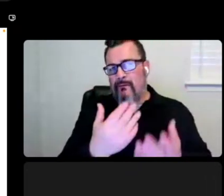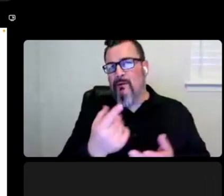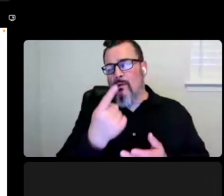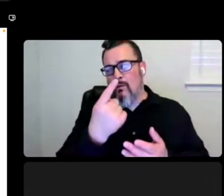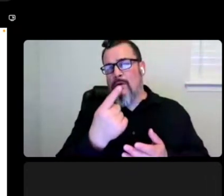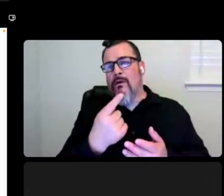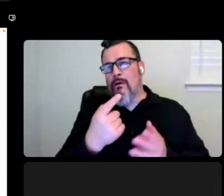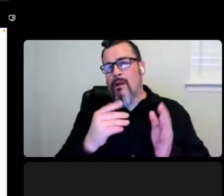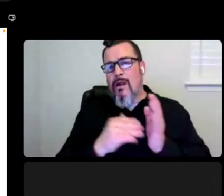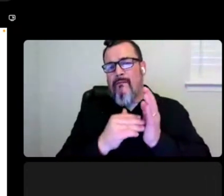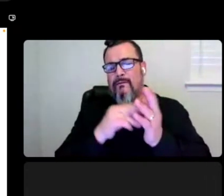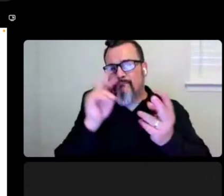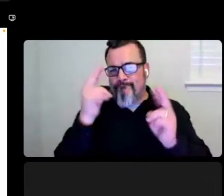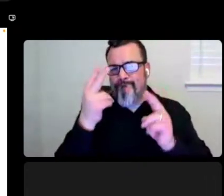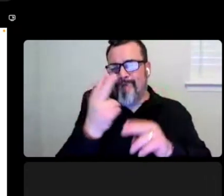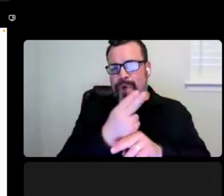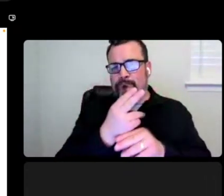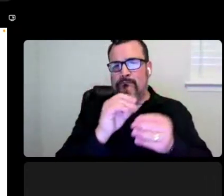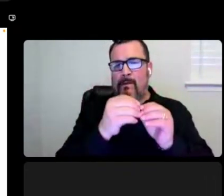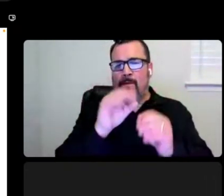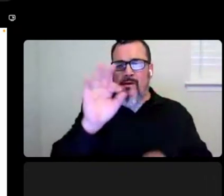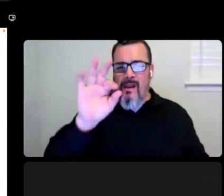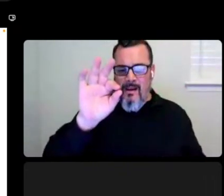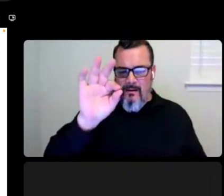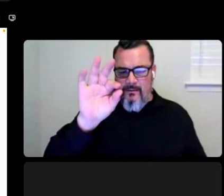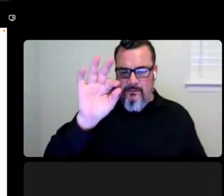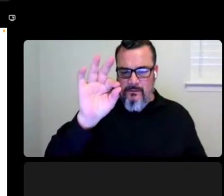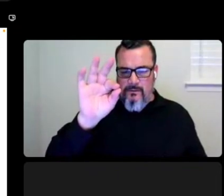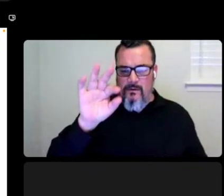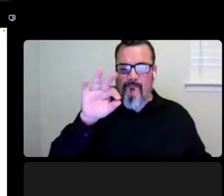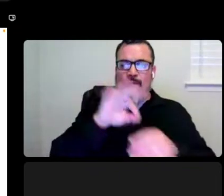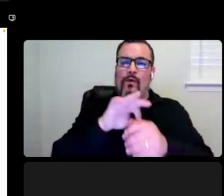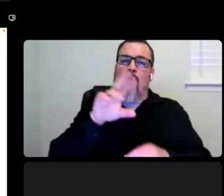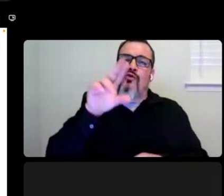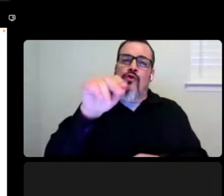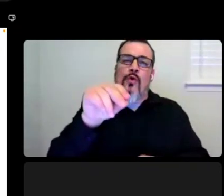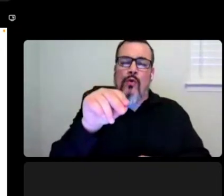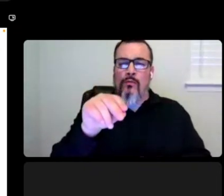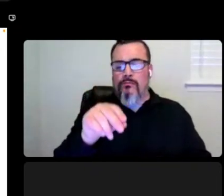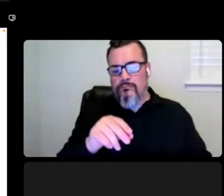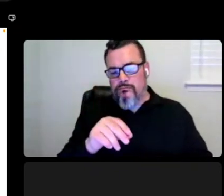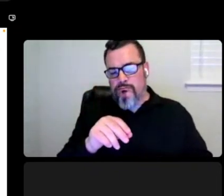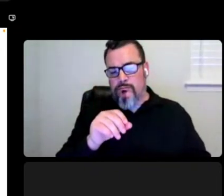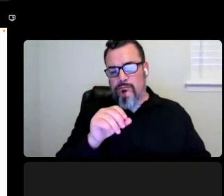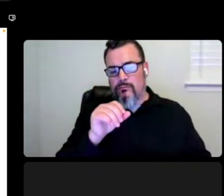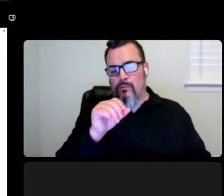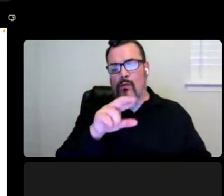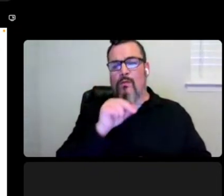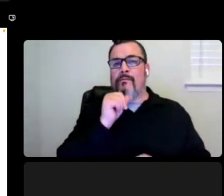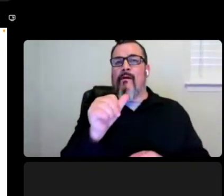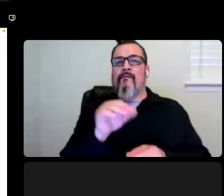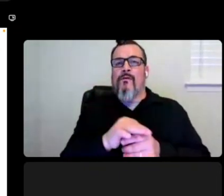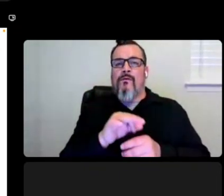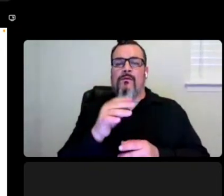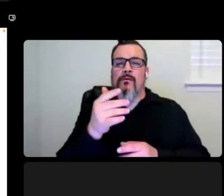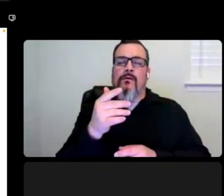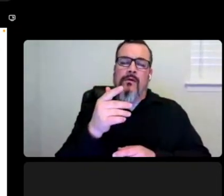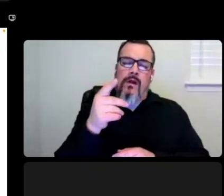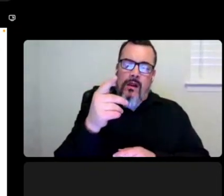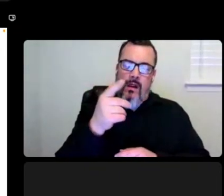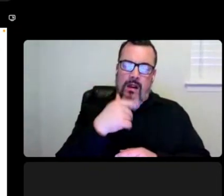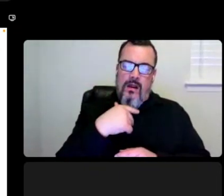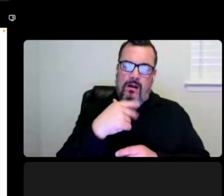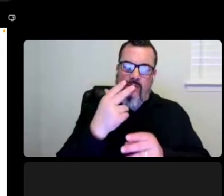is often misused by boards. Number 9, voting no or abstaining. very often, especially, and I'll use the example